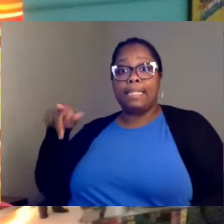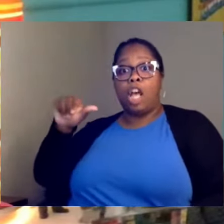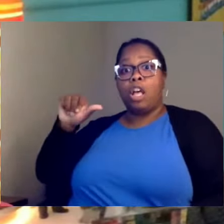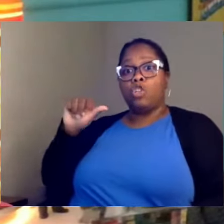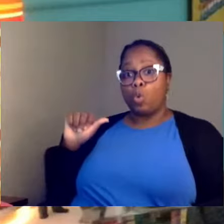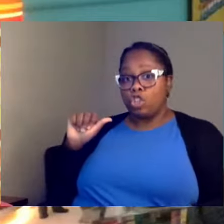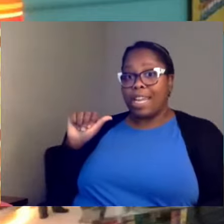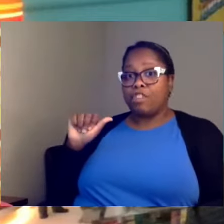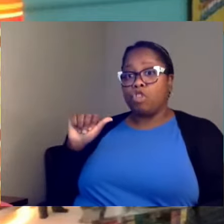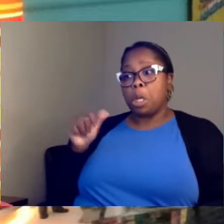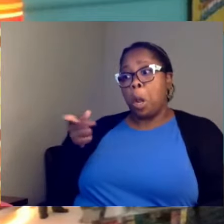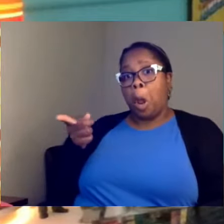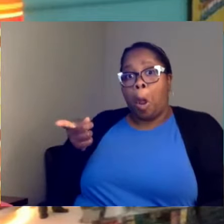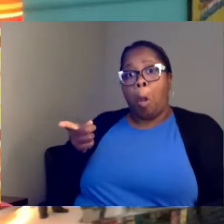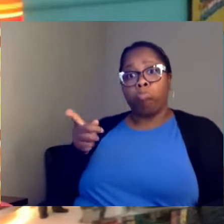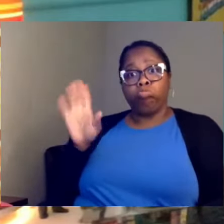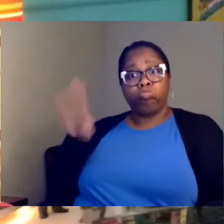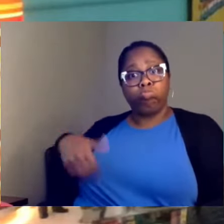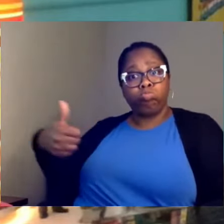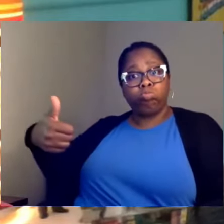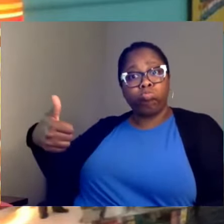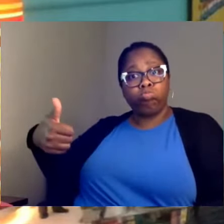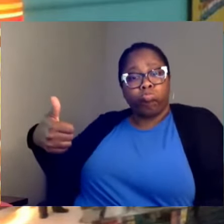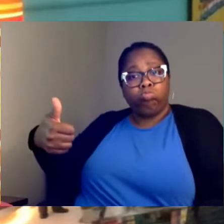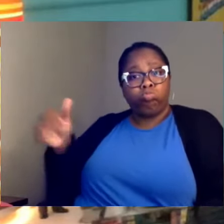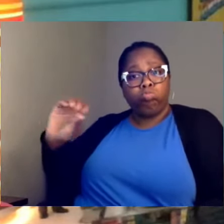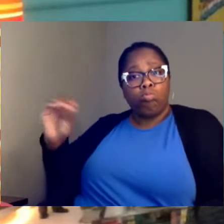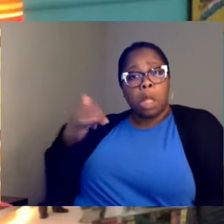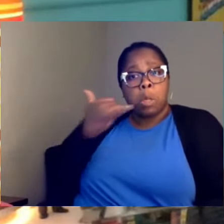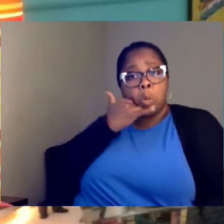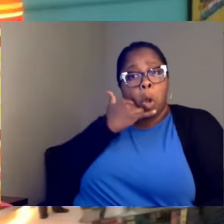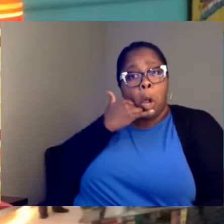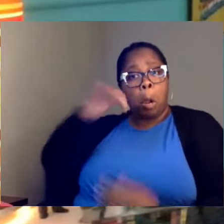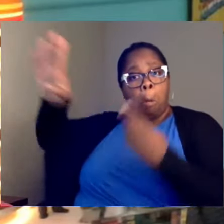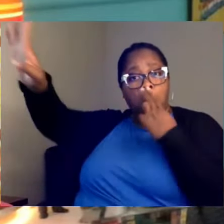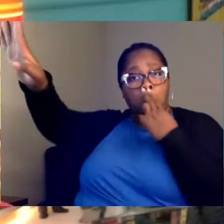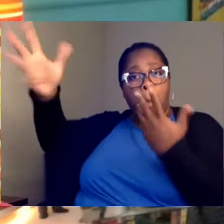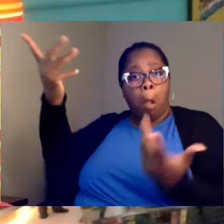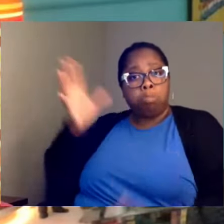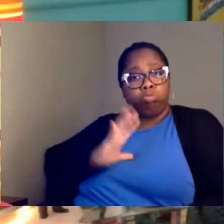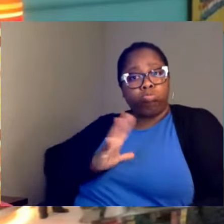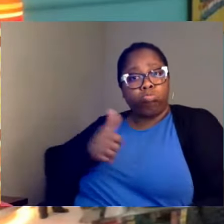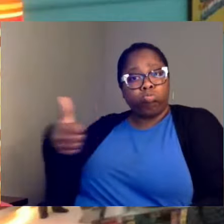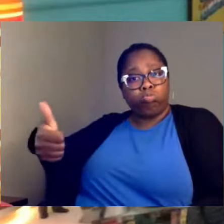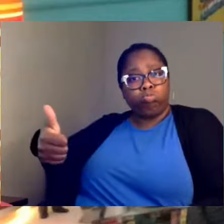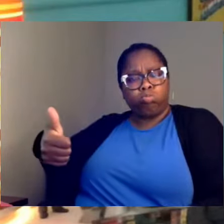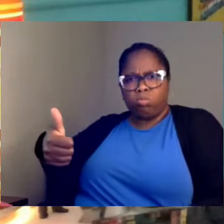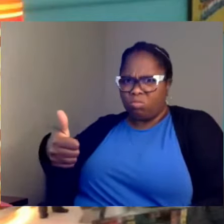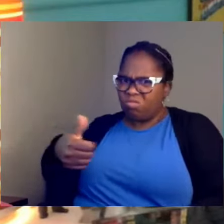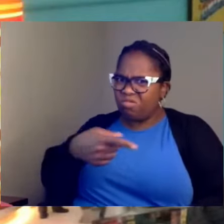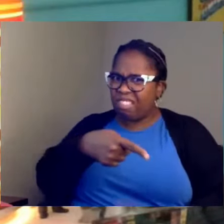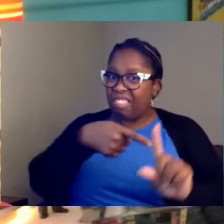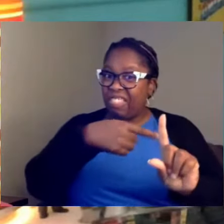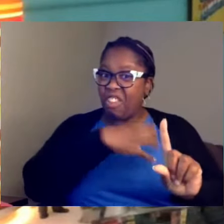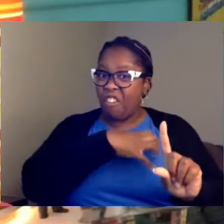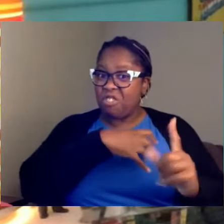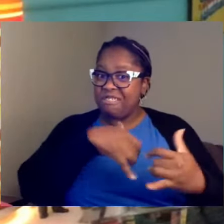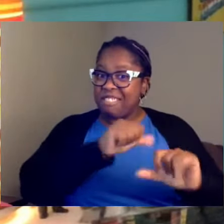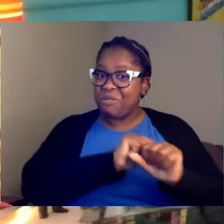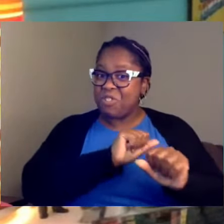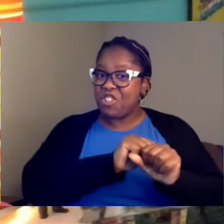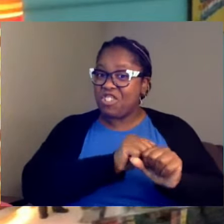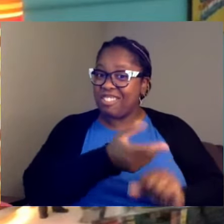nothing wrong with this particular officer. And, they still have a career there. You've